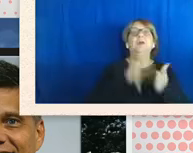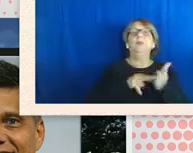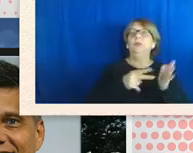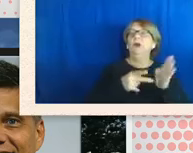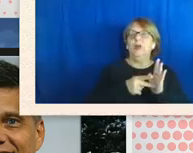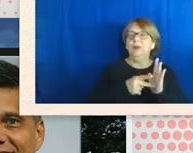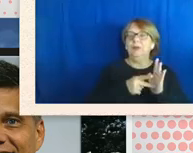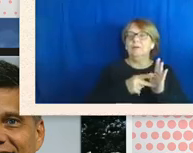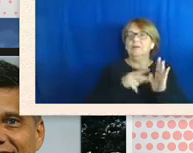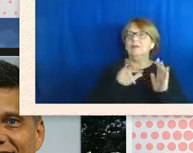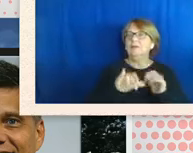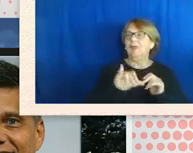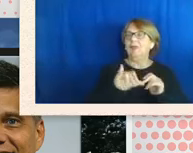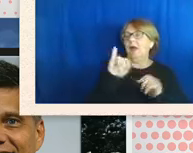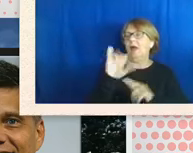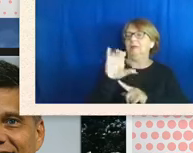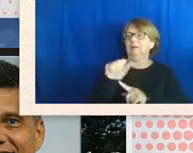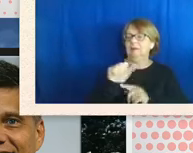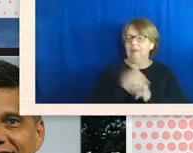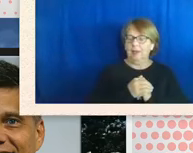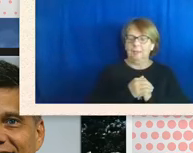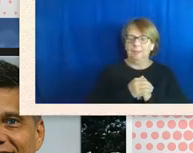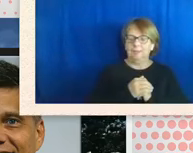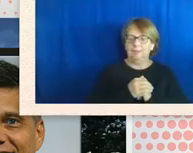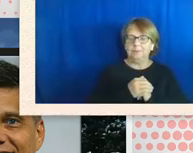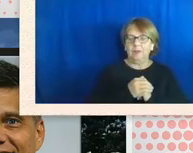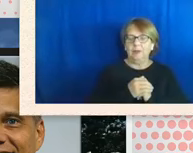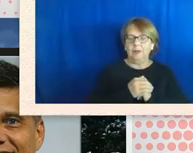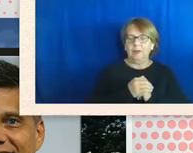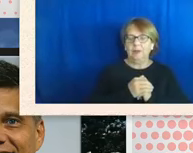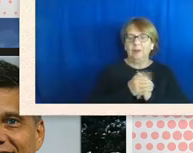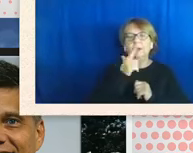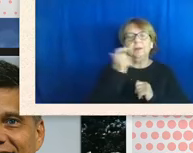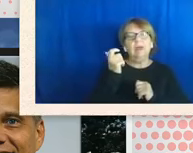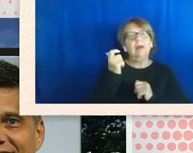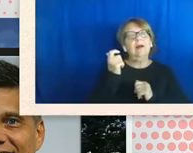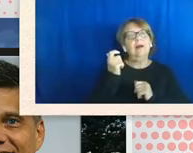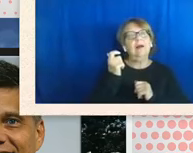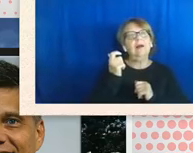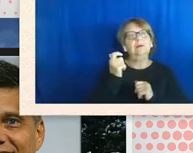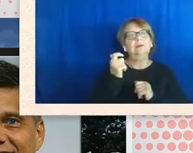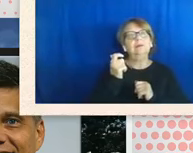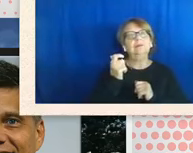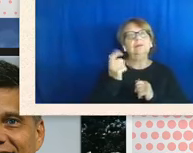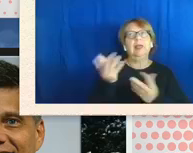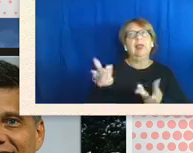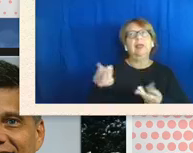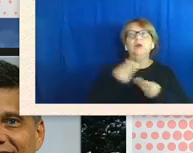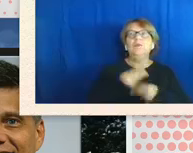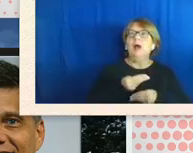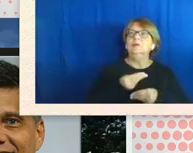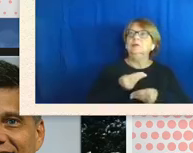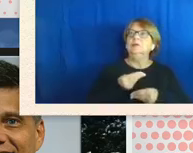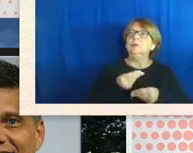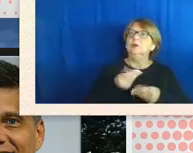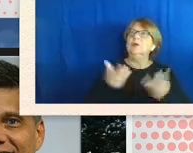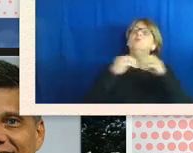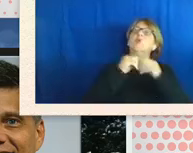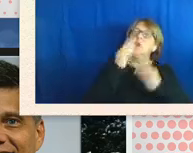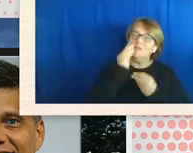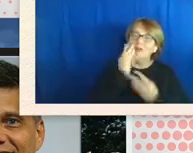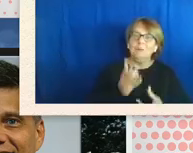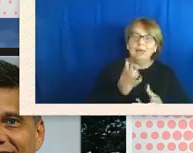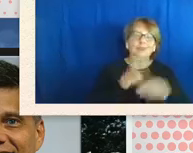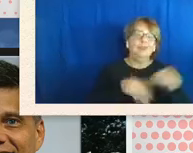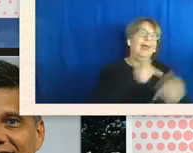ICA, because it is does provide us with a great deal more information than the QSI,